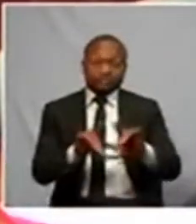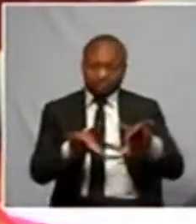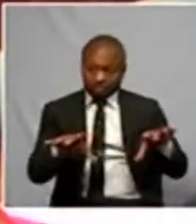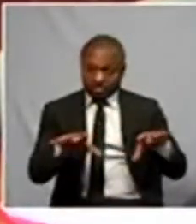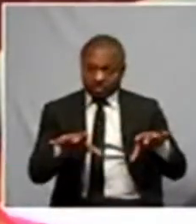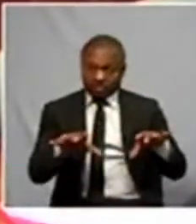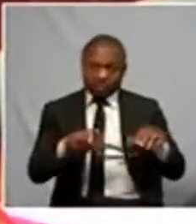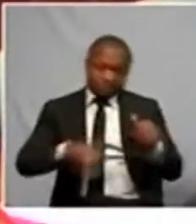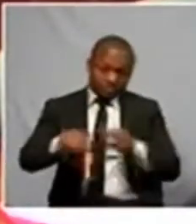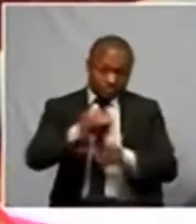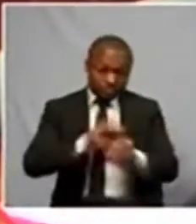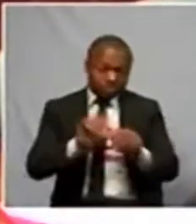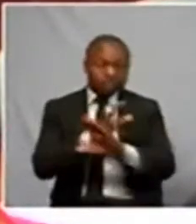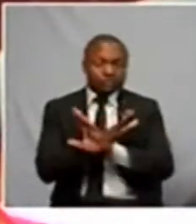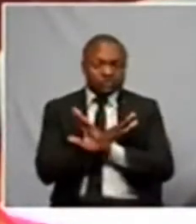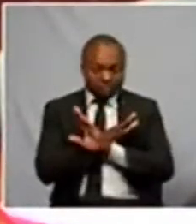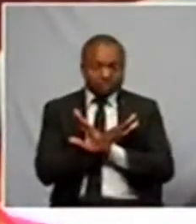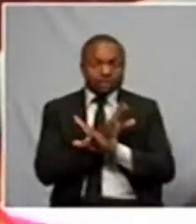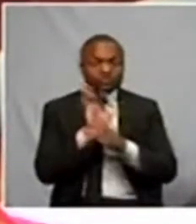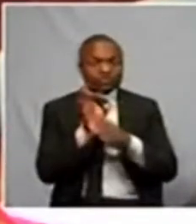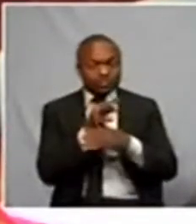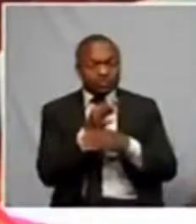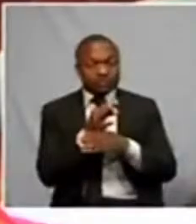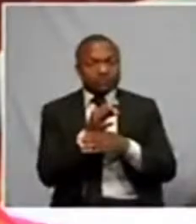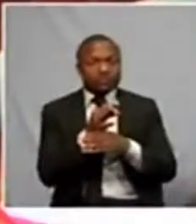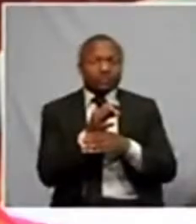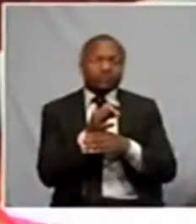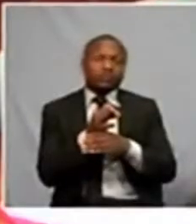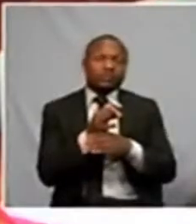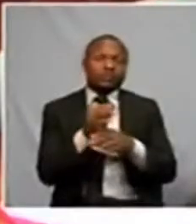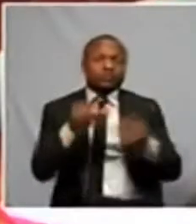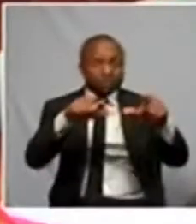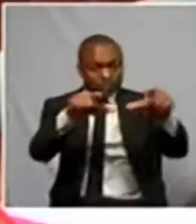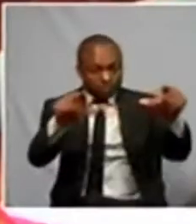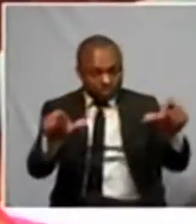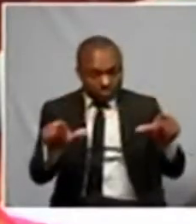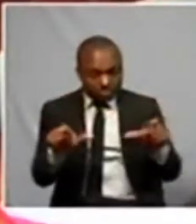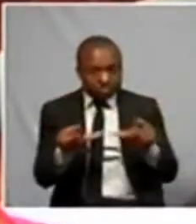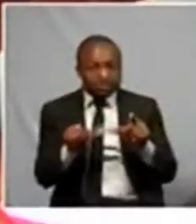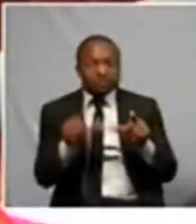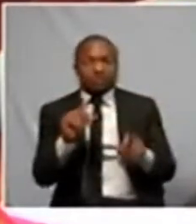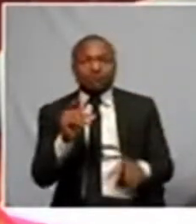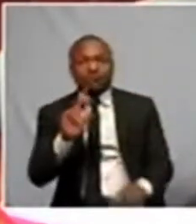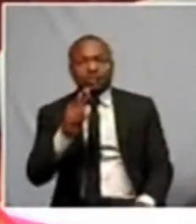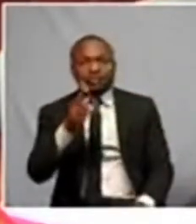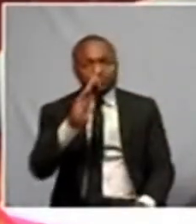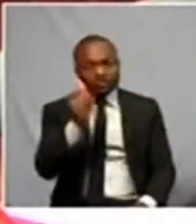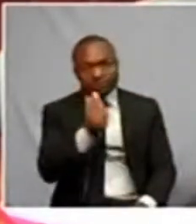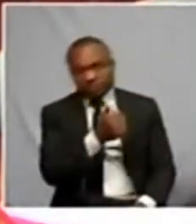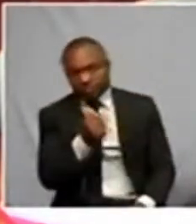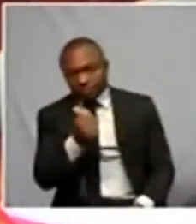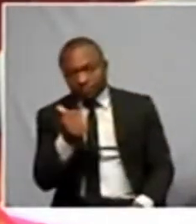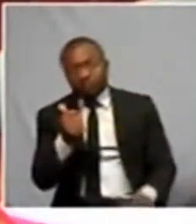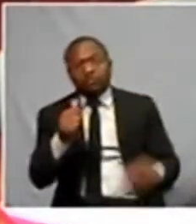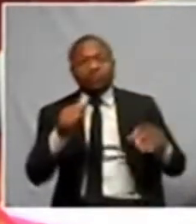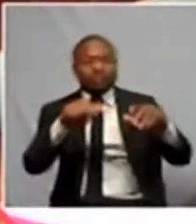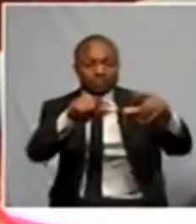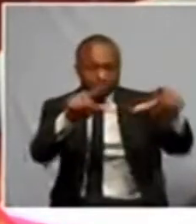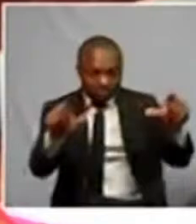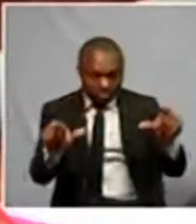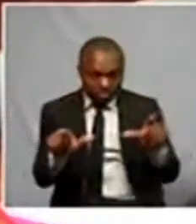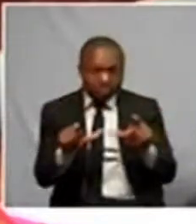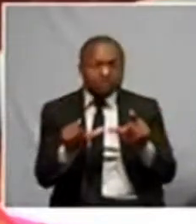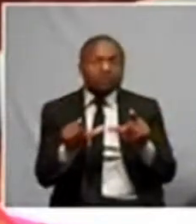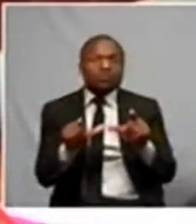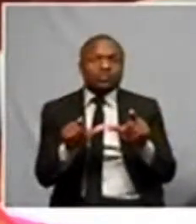has significant inland fisheries such as Lake Tanganyika, Lake Kariba and the Zambezi River. The agreement would therefore